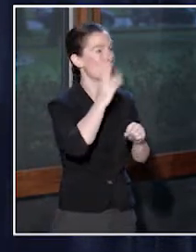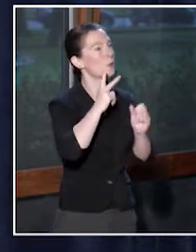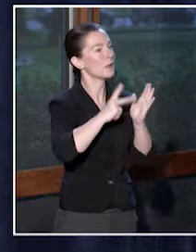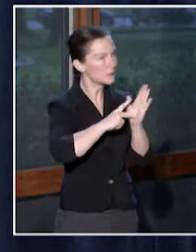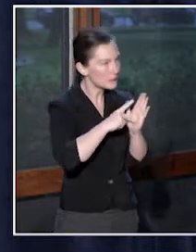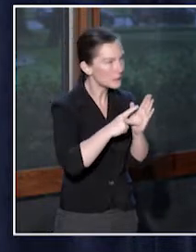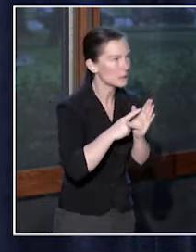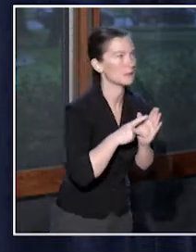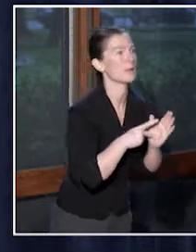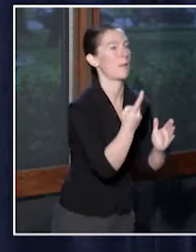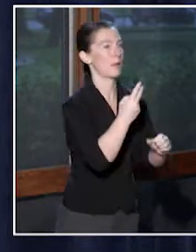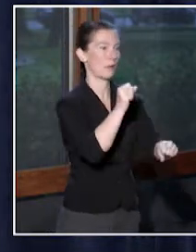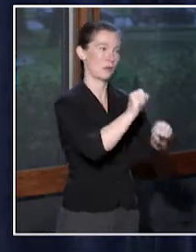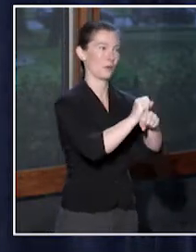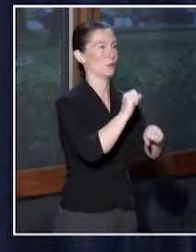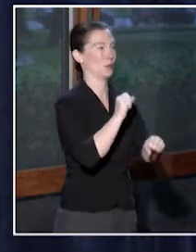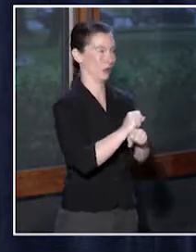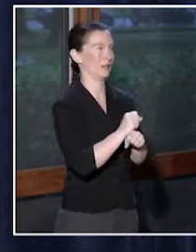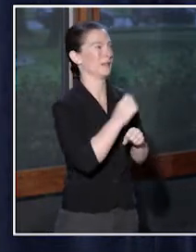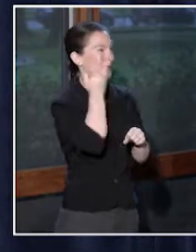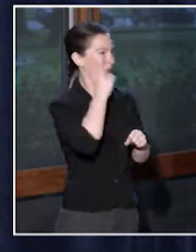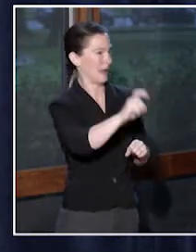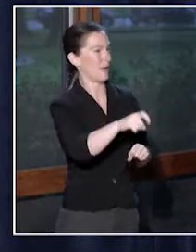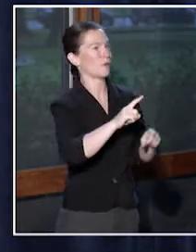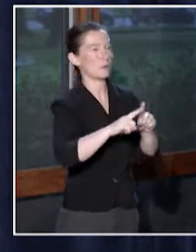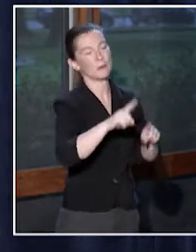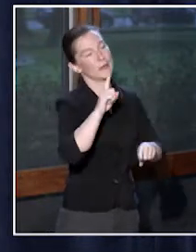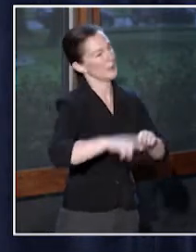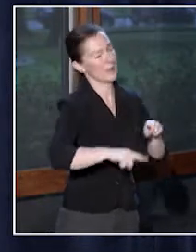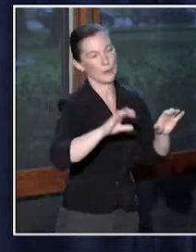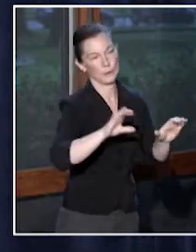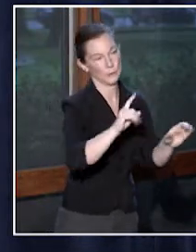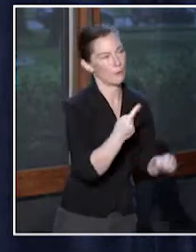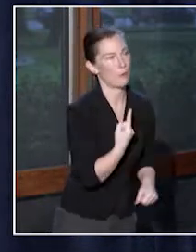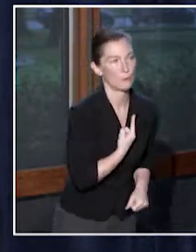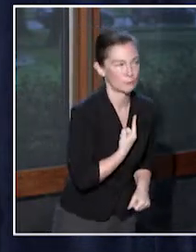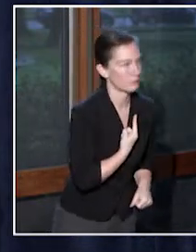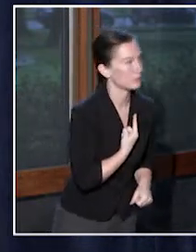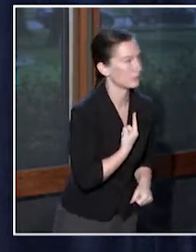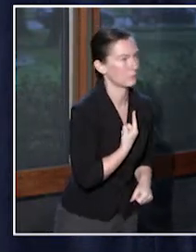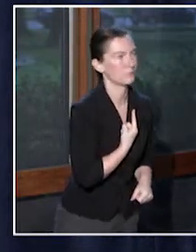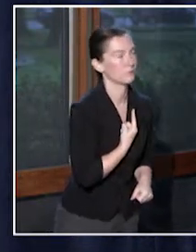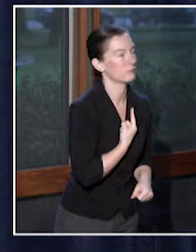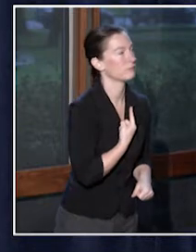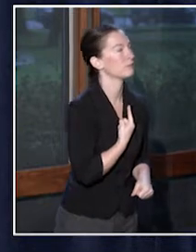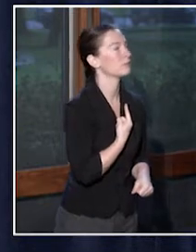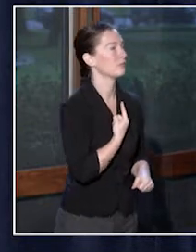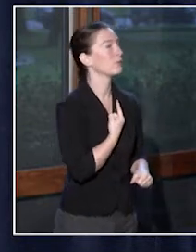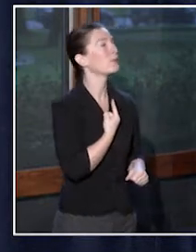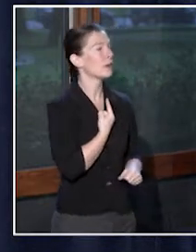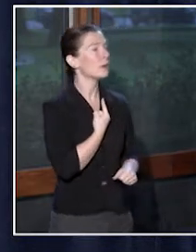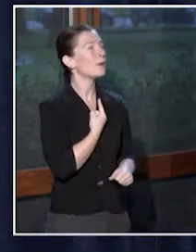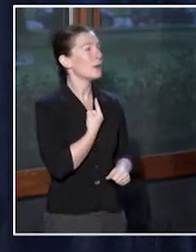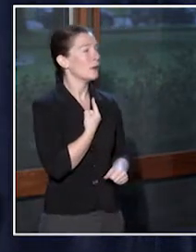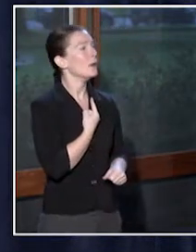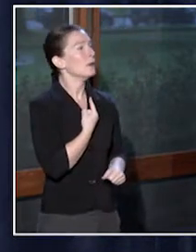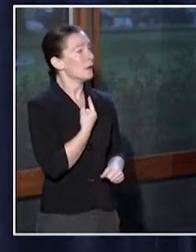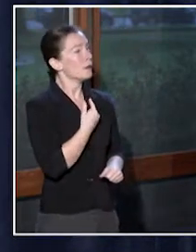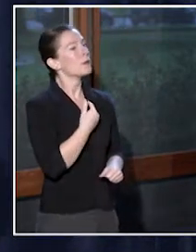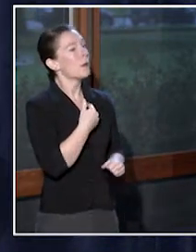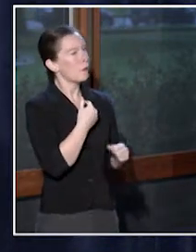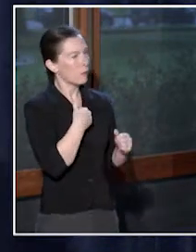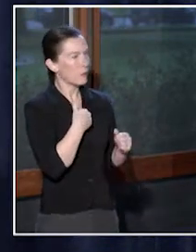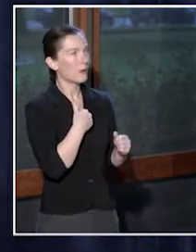but we cannot do it alone. So I've repeatedly called on the community to bring